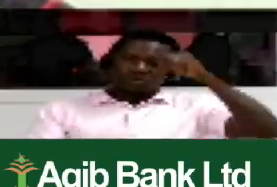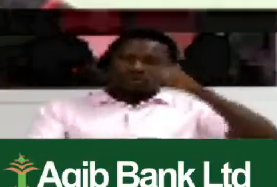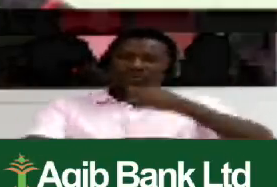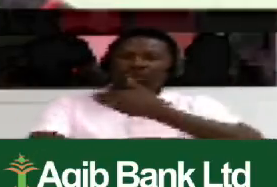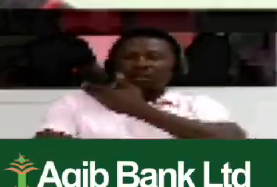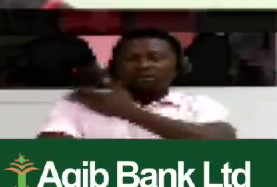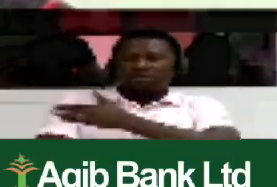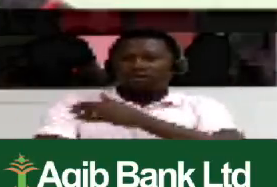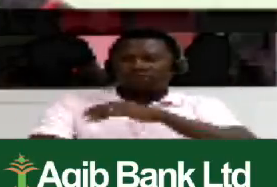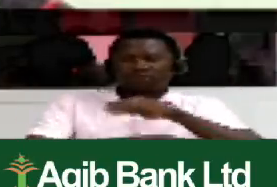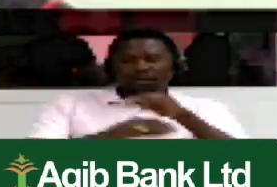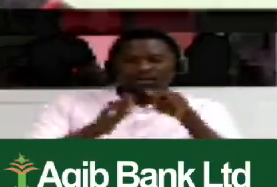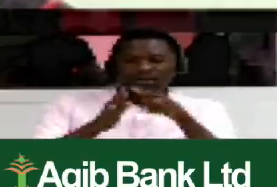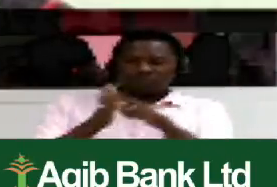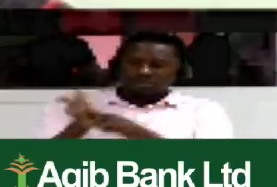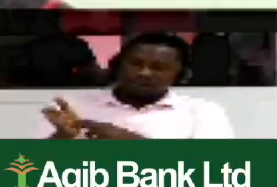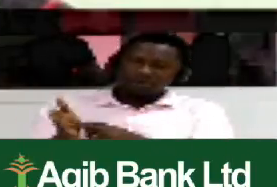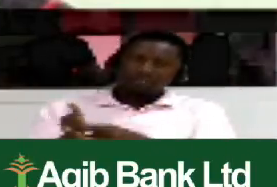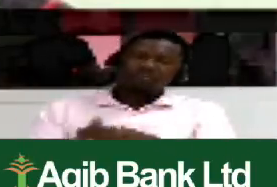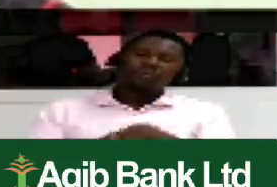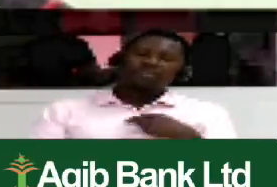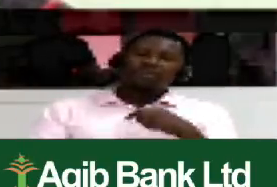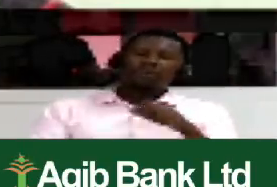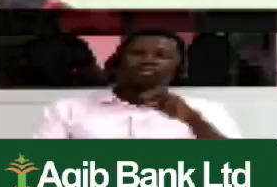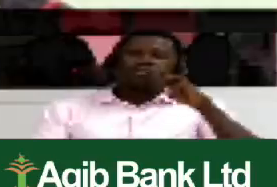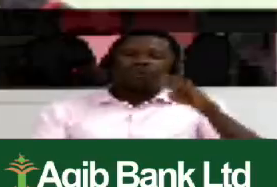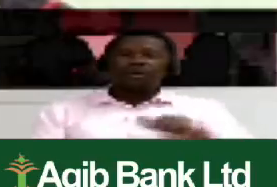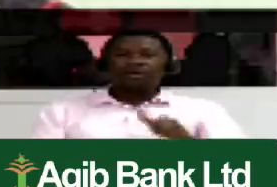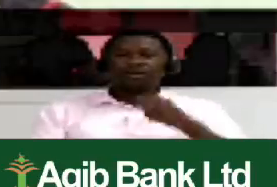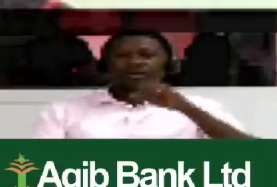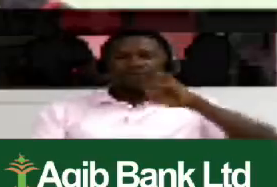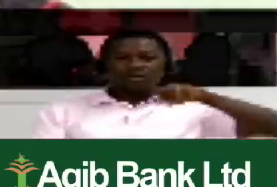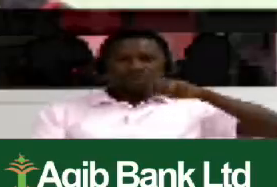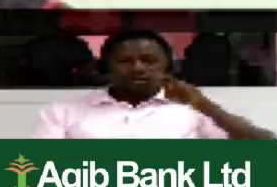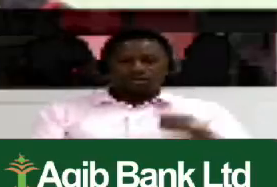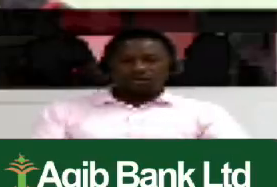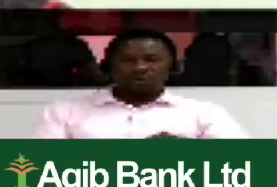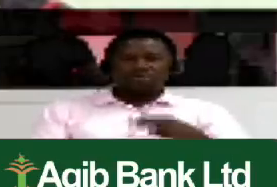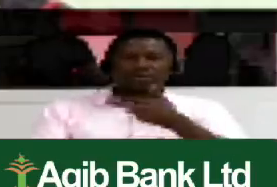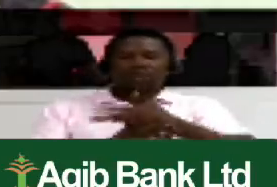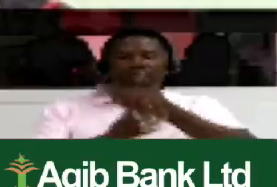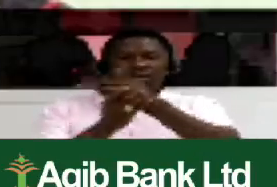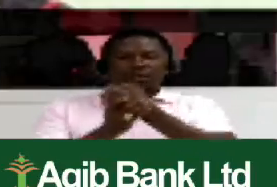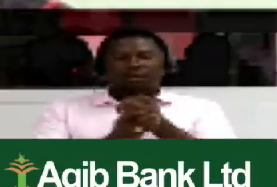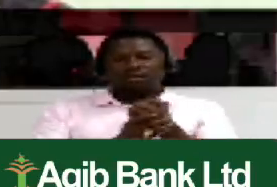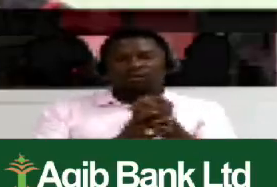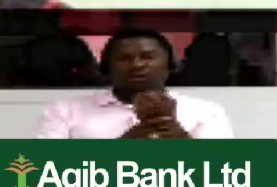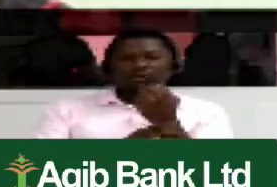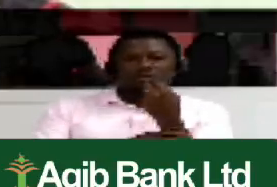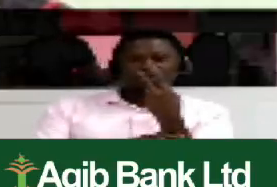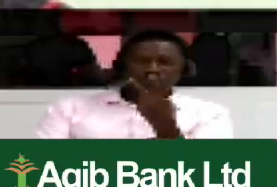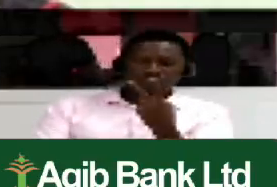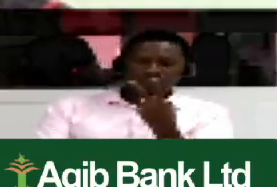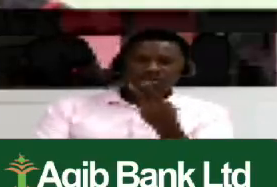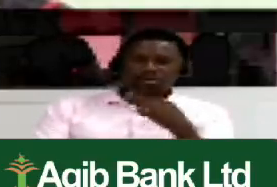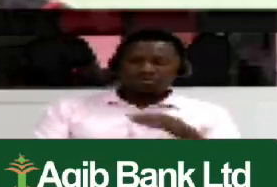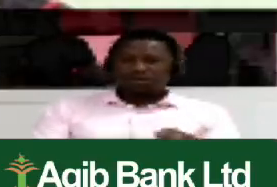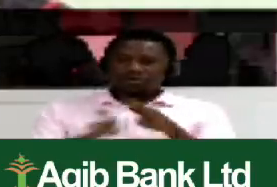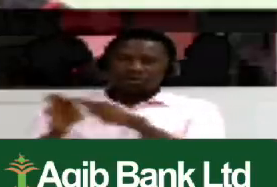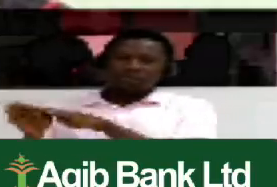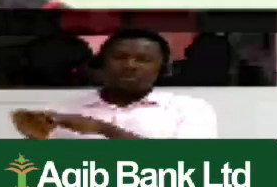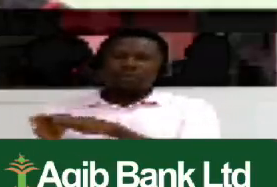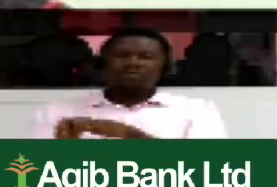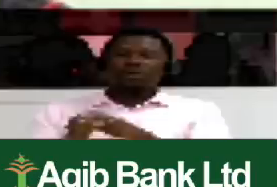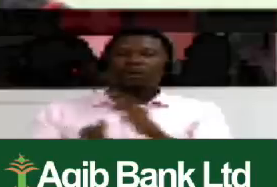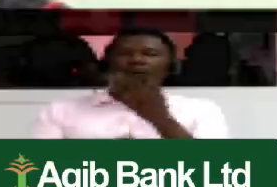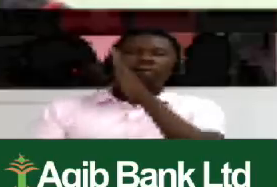May-June 1992, and then proceed to Nasir Ahmadiyya Muslim High School, where